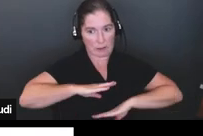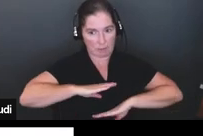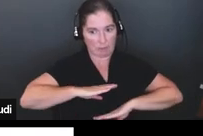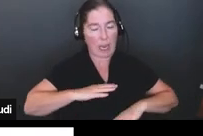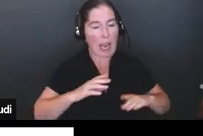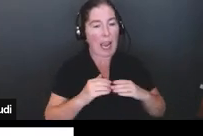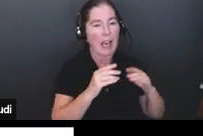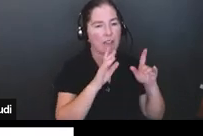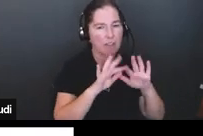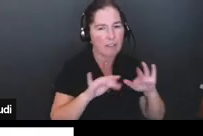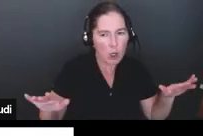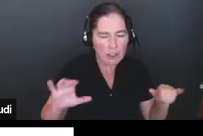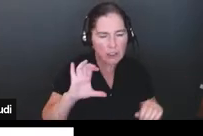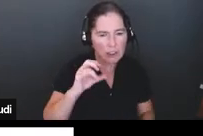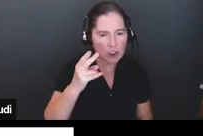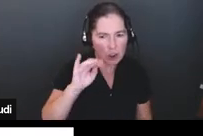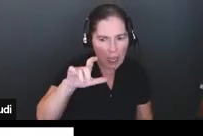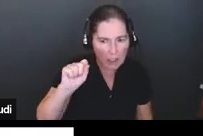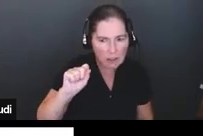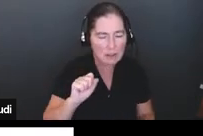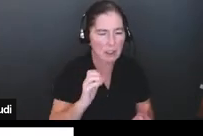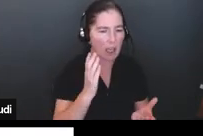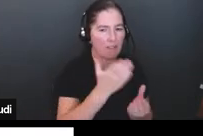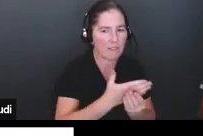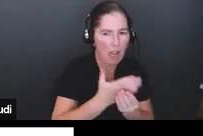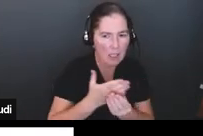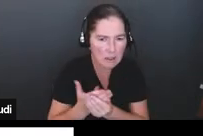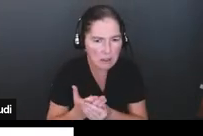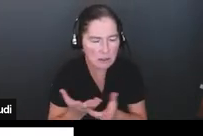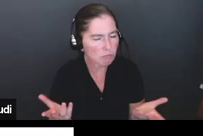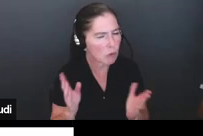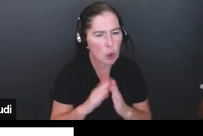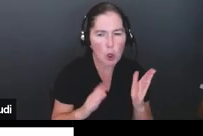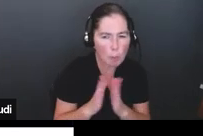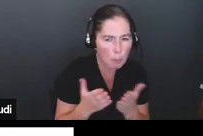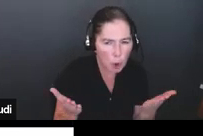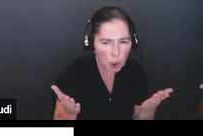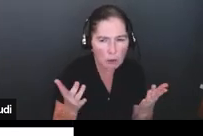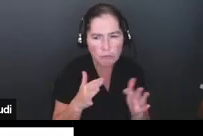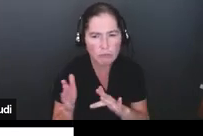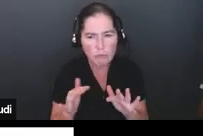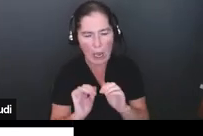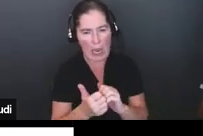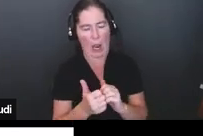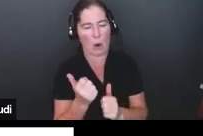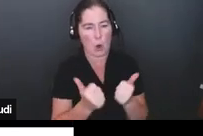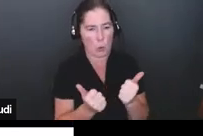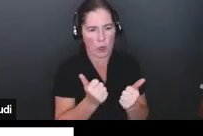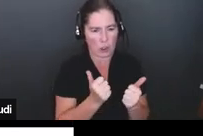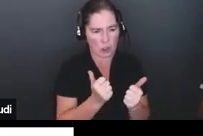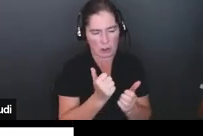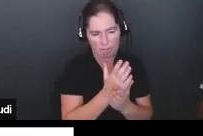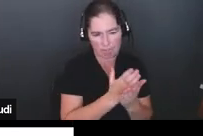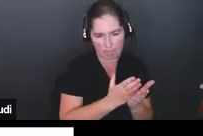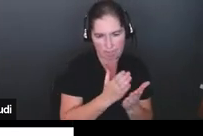channels? Am I going to use files? Am I going to use the class notebook? And if so, how? What sections do I want to